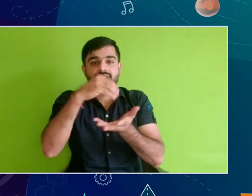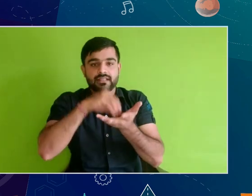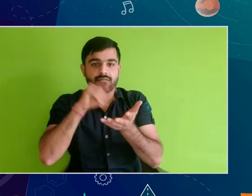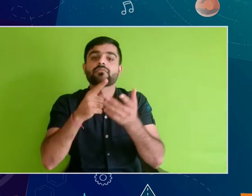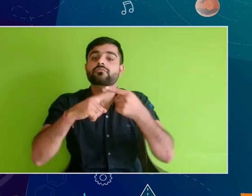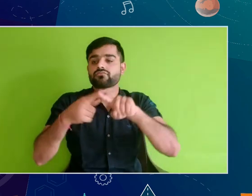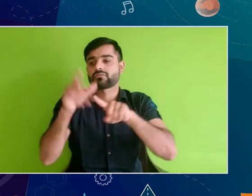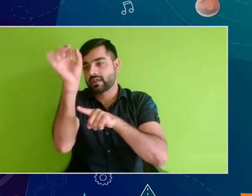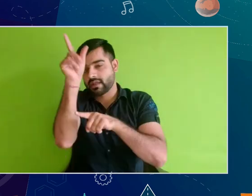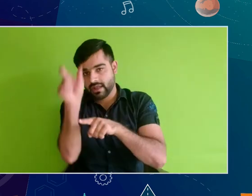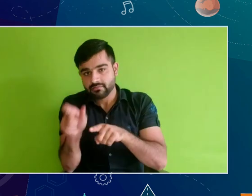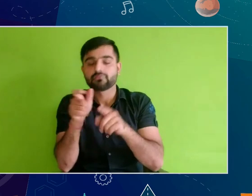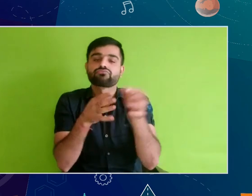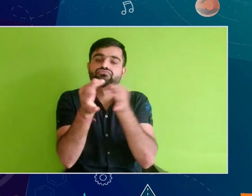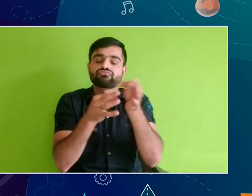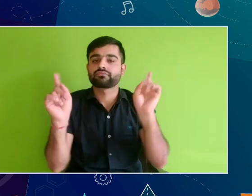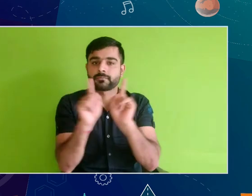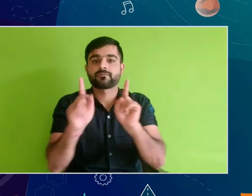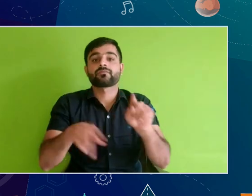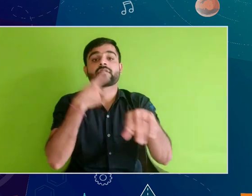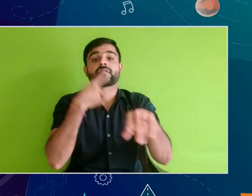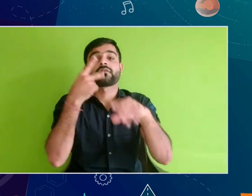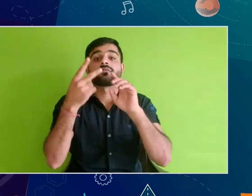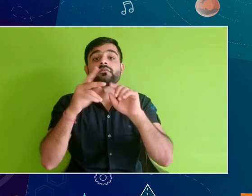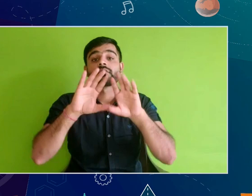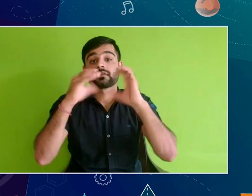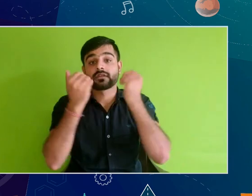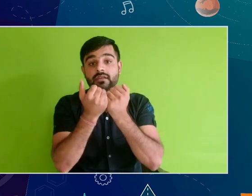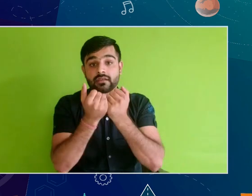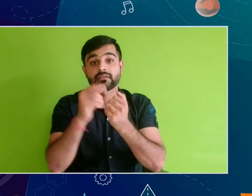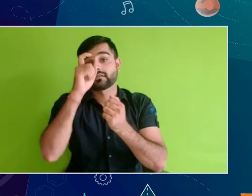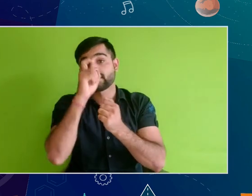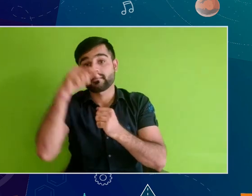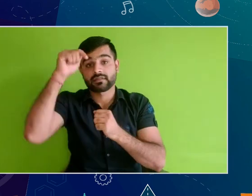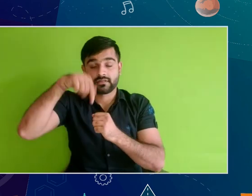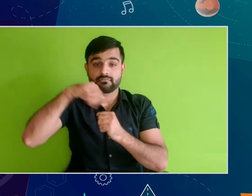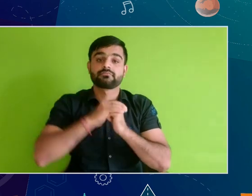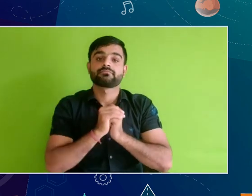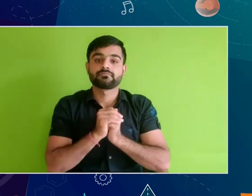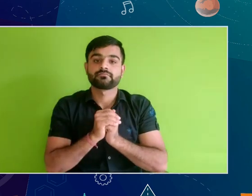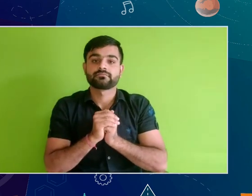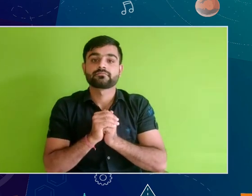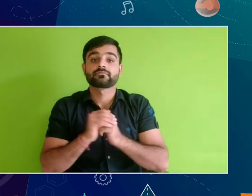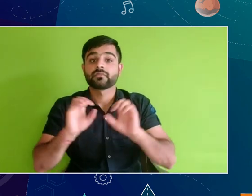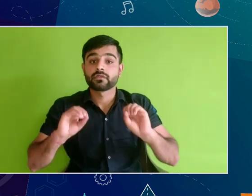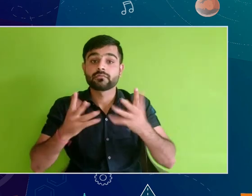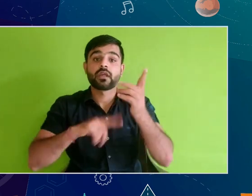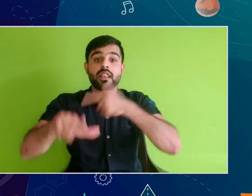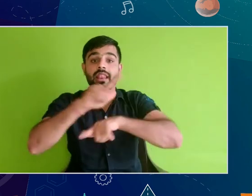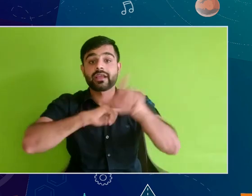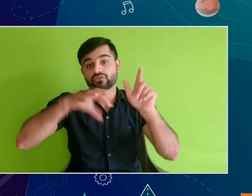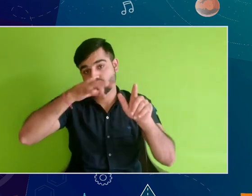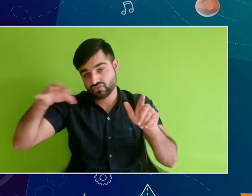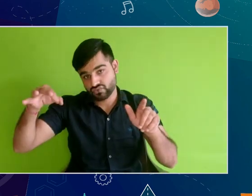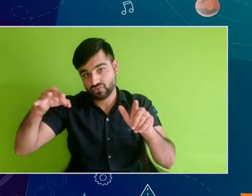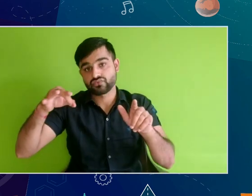earlier. Followed by class 7 student, that session would be for language Urdu, Patthar Ka Soup, so don't miss